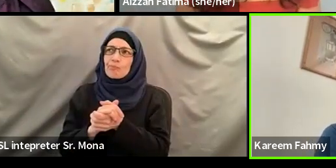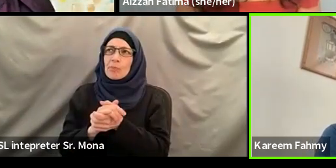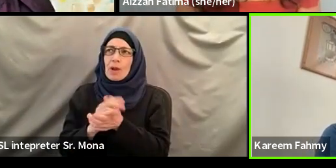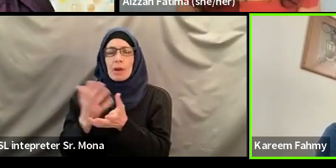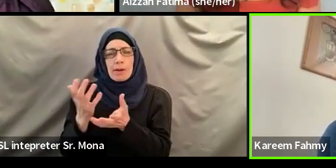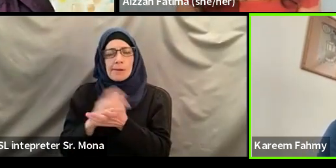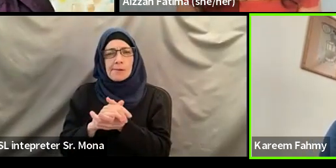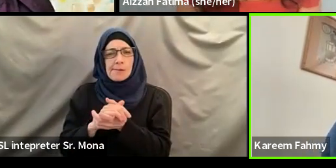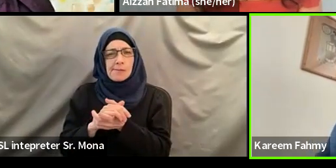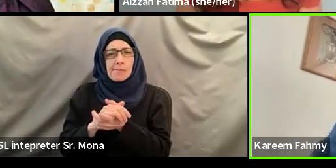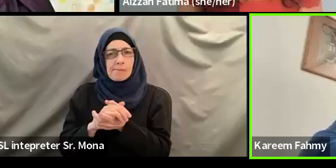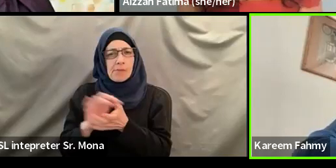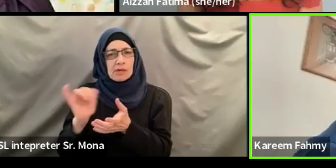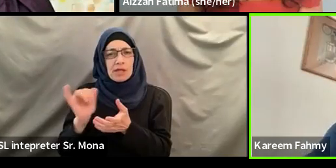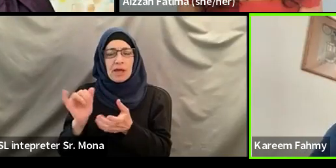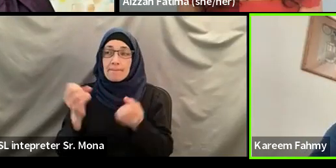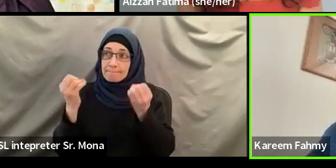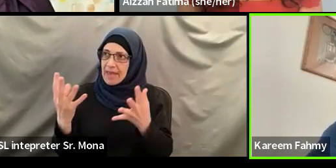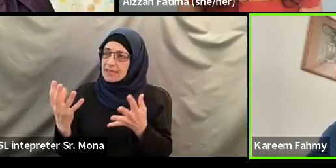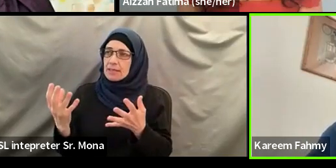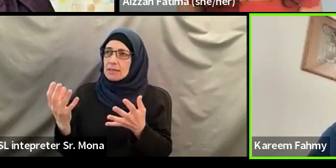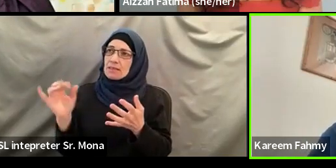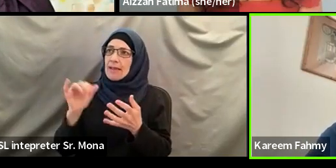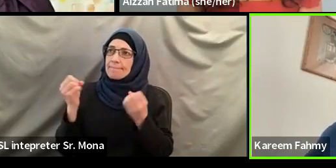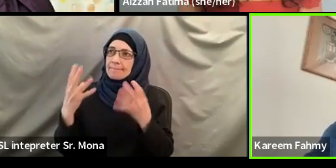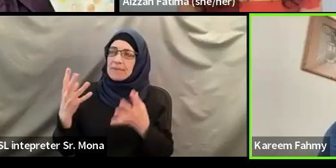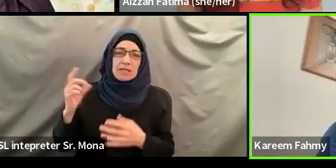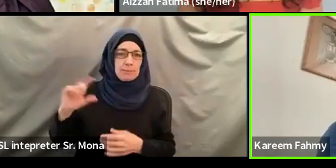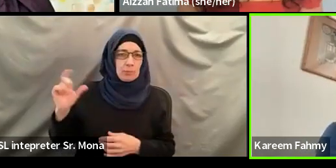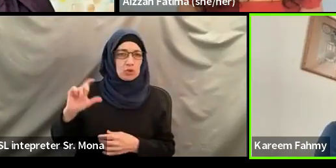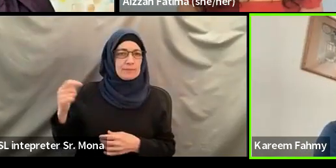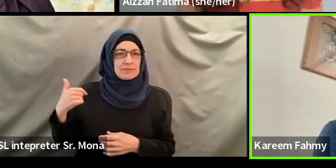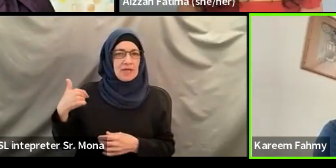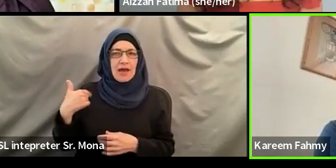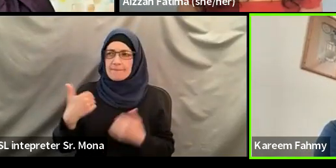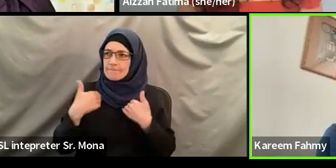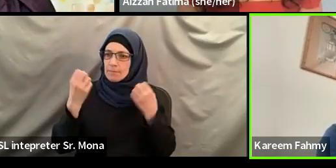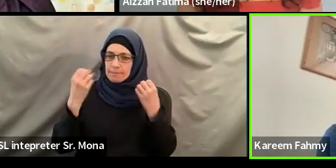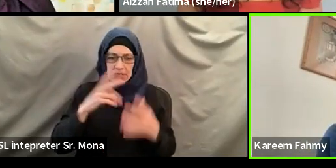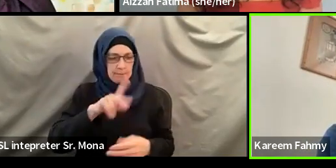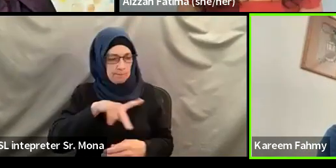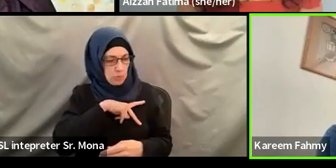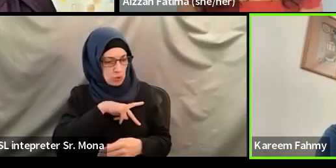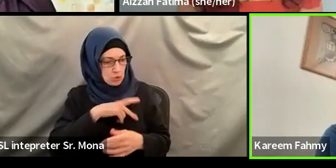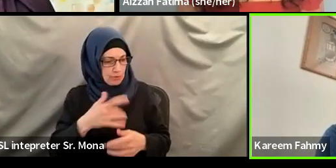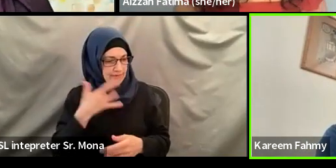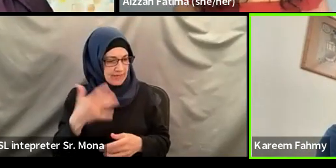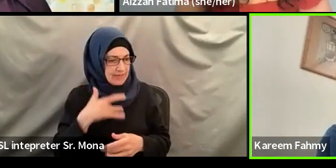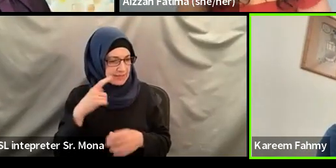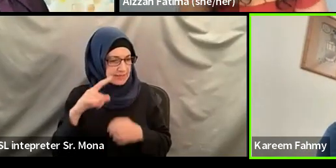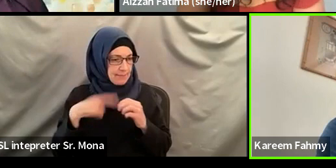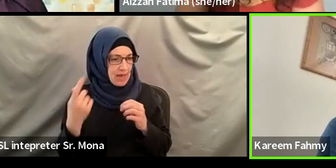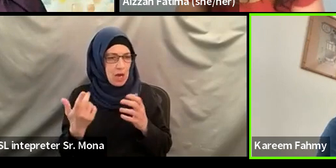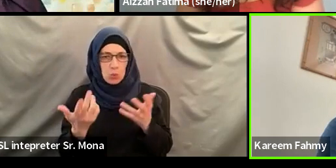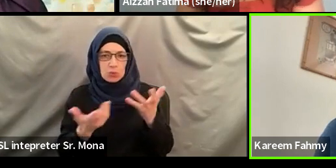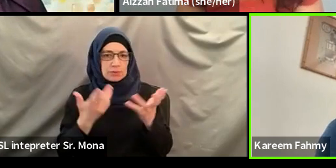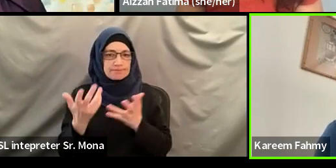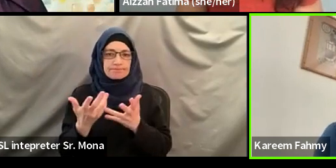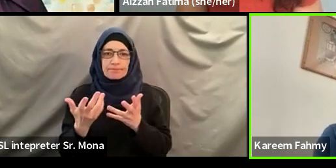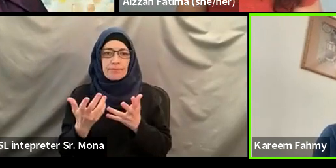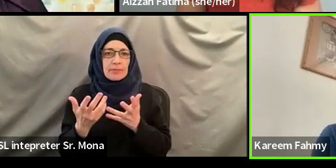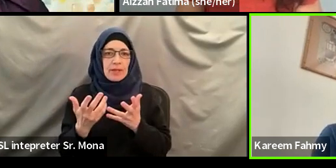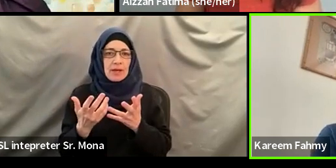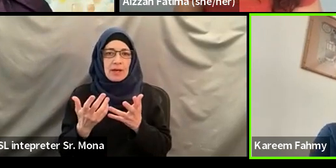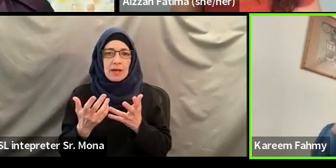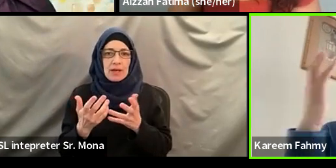But like many Muslims, you know, I think had a lot of personal feelings about, you know, how kind of